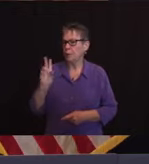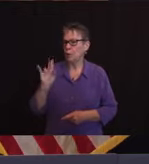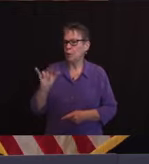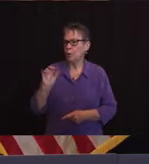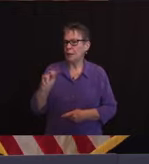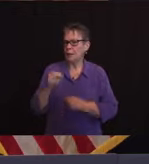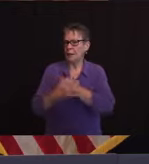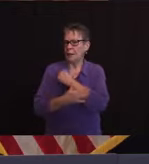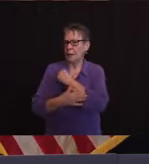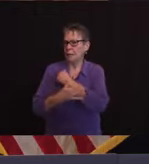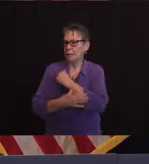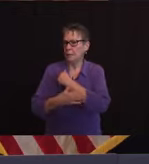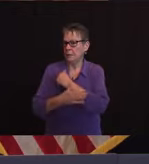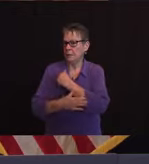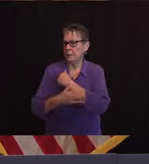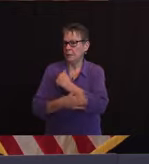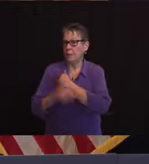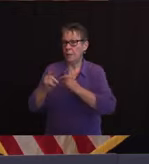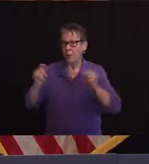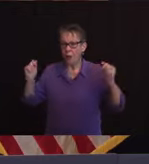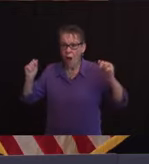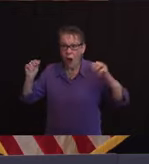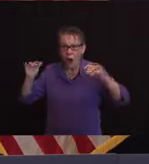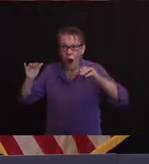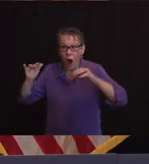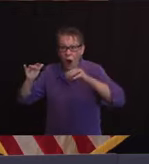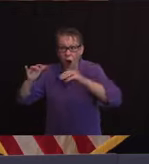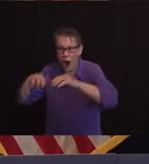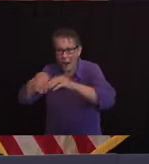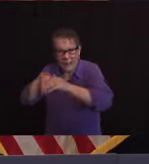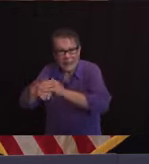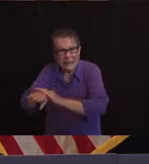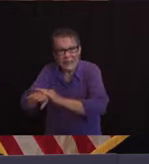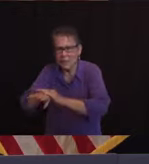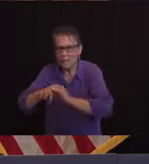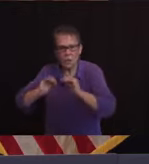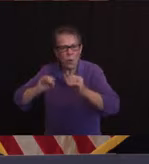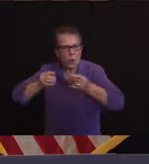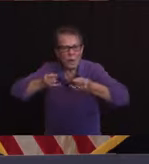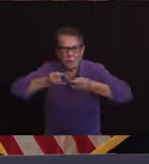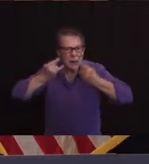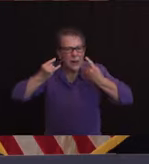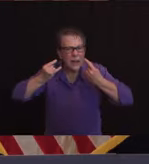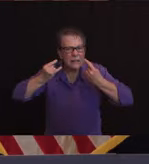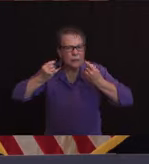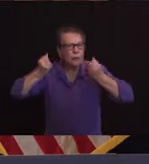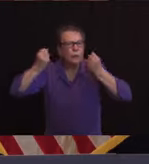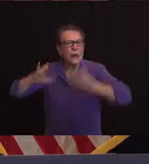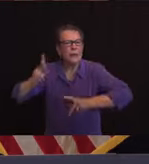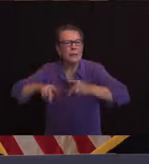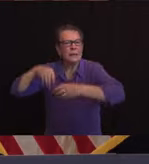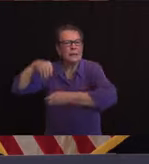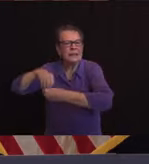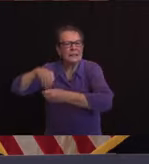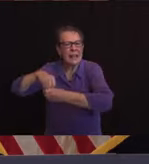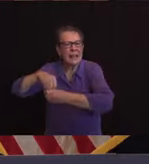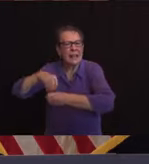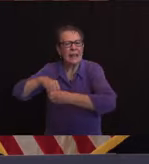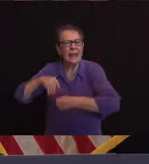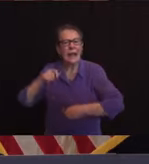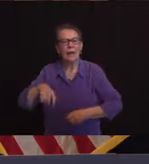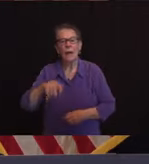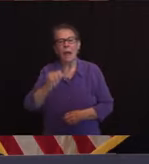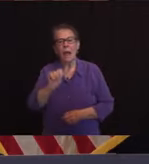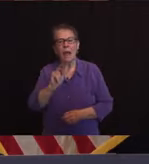party of unmasked individuals. Also, in the past few days, ABC went out and did compliance checks, and right now